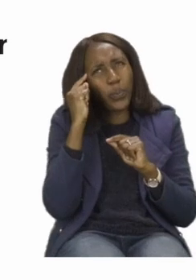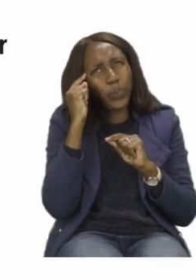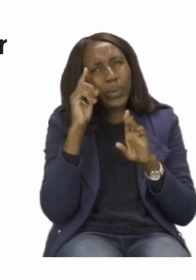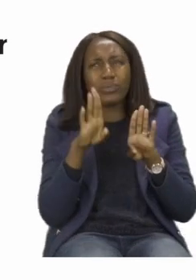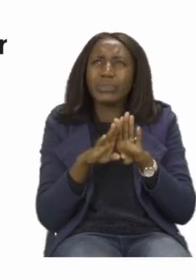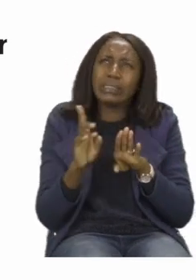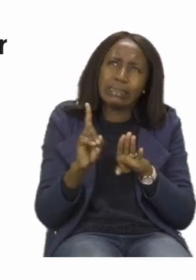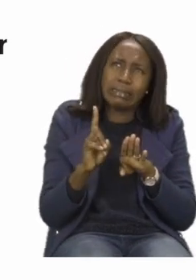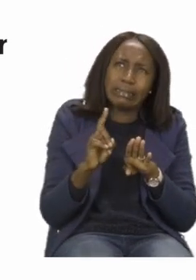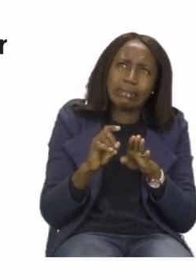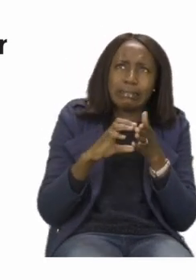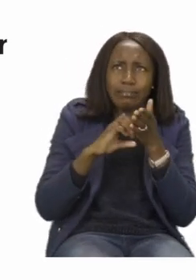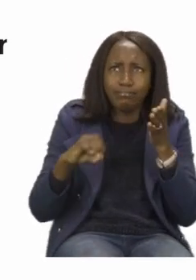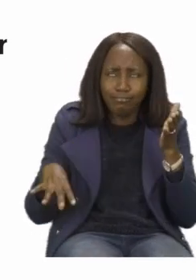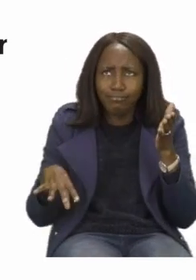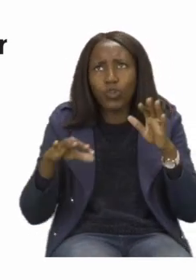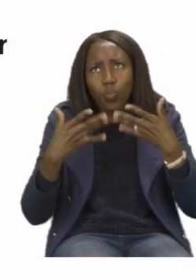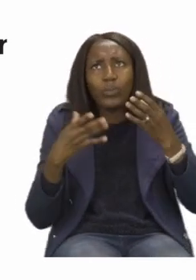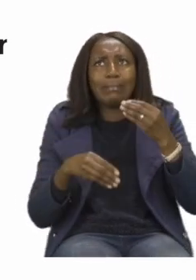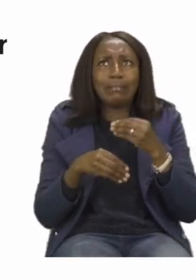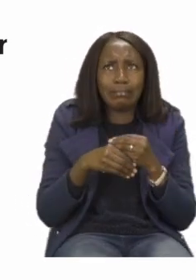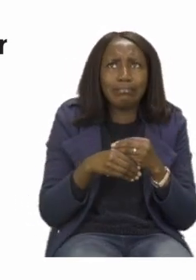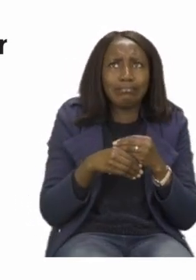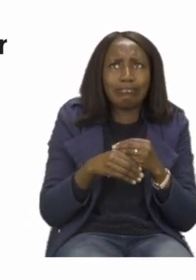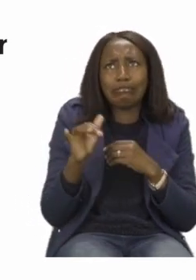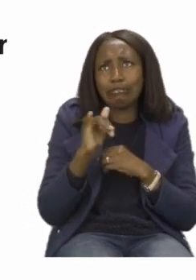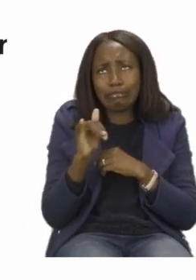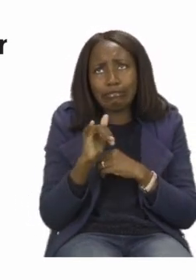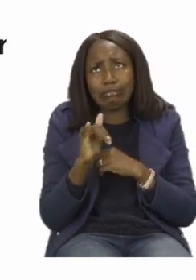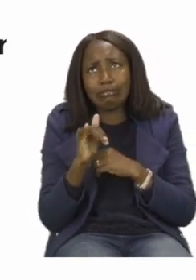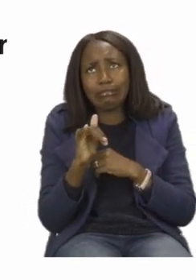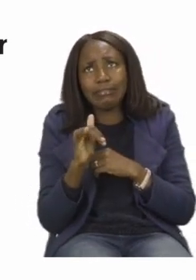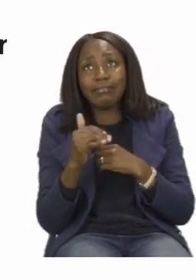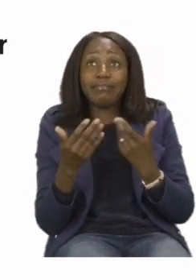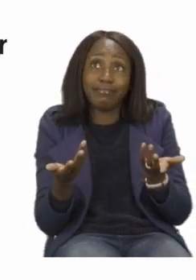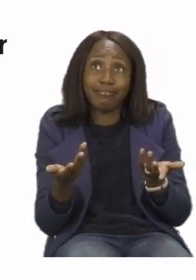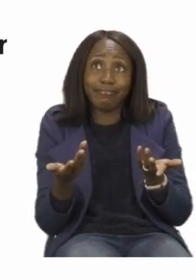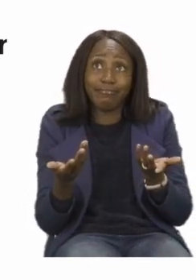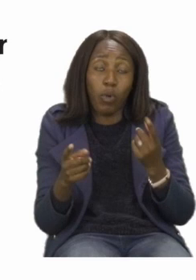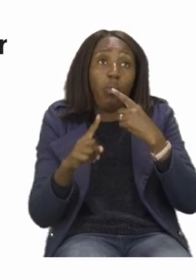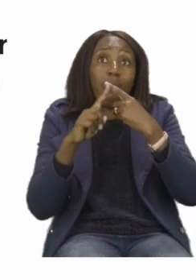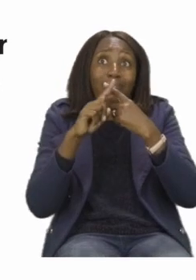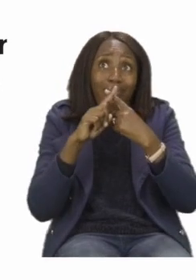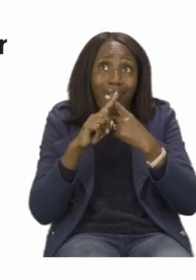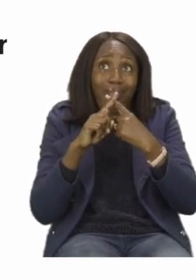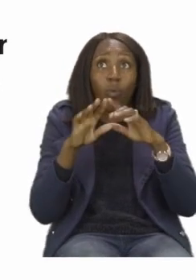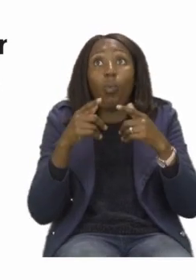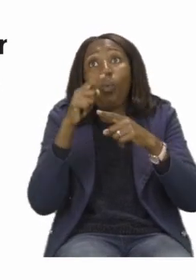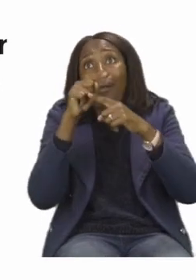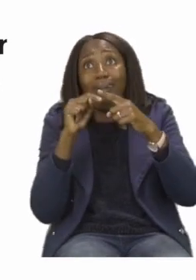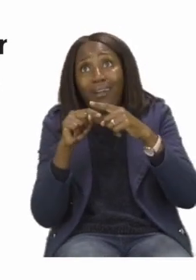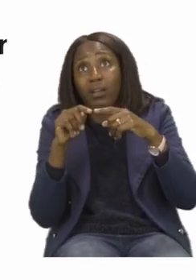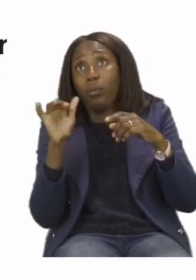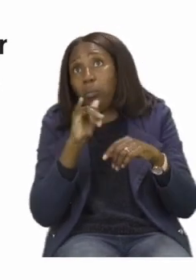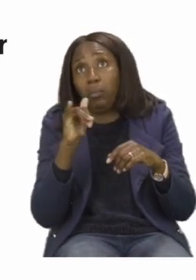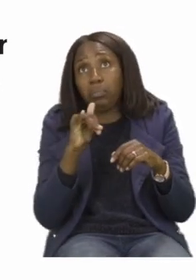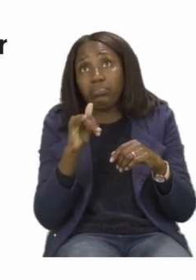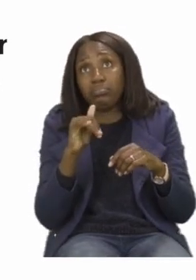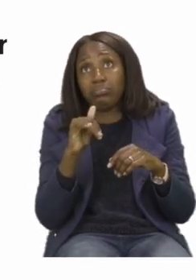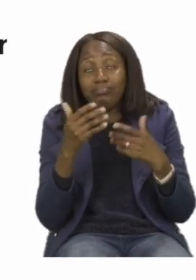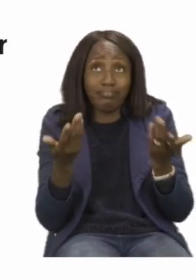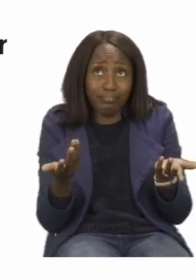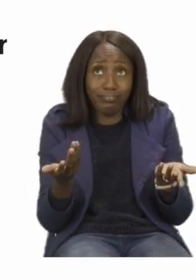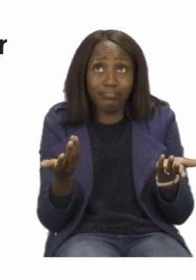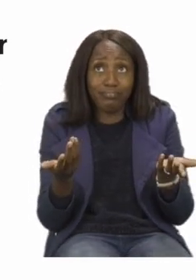these numbers? Are we going to add, subtract, multiply, or share?